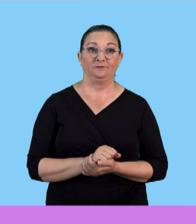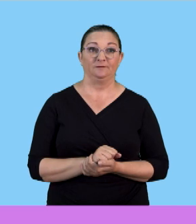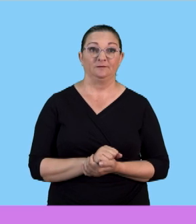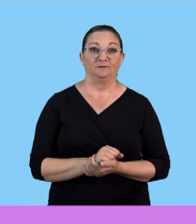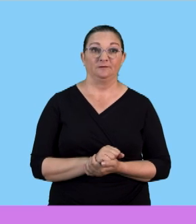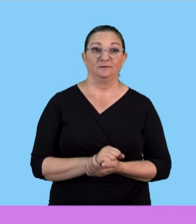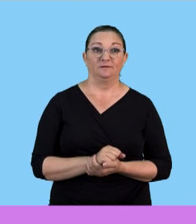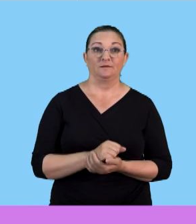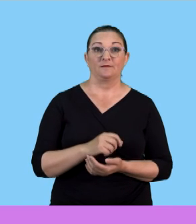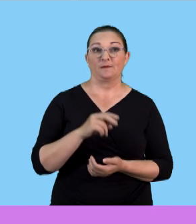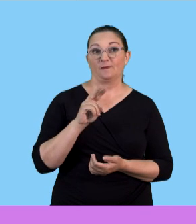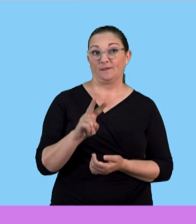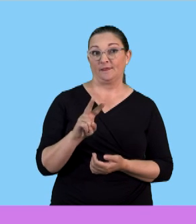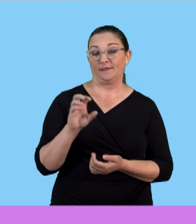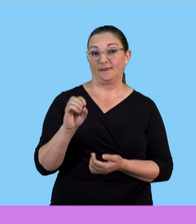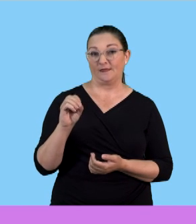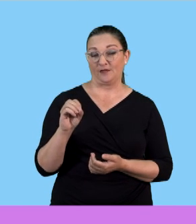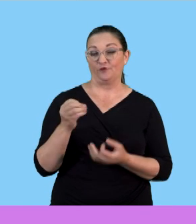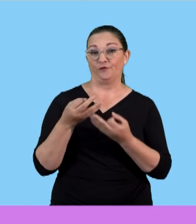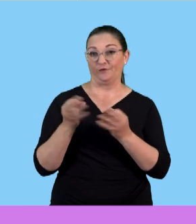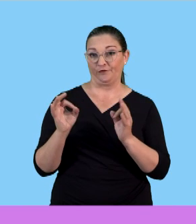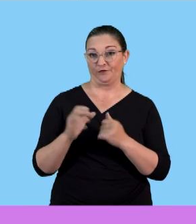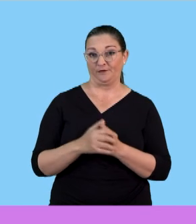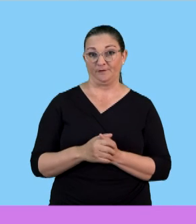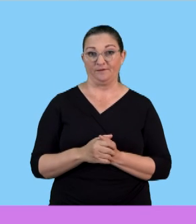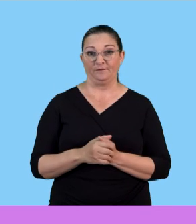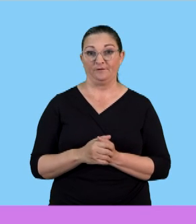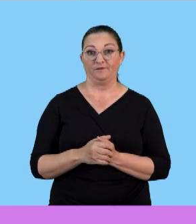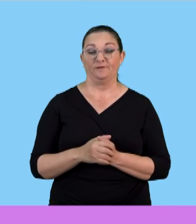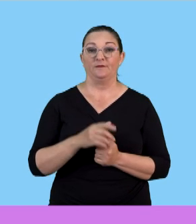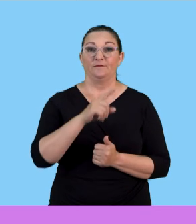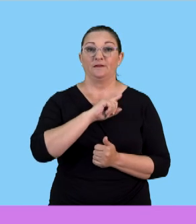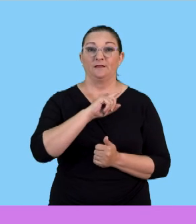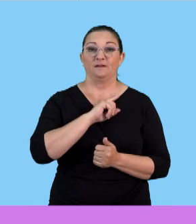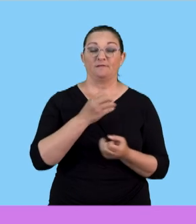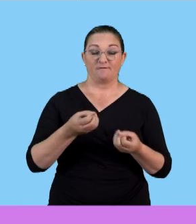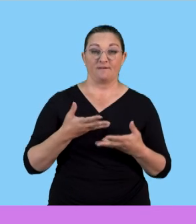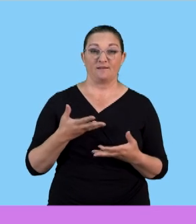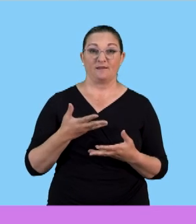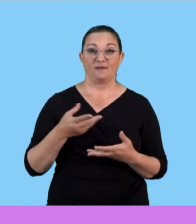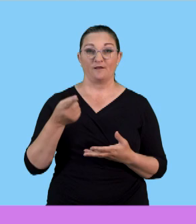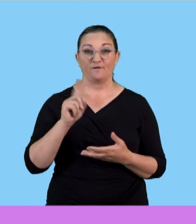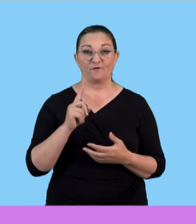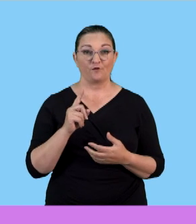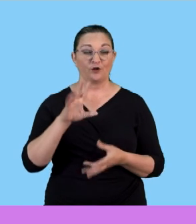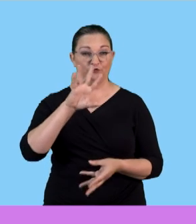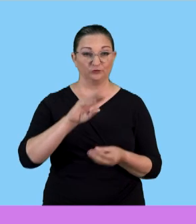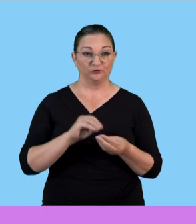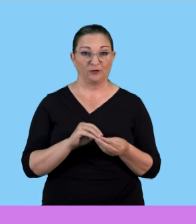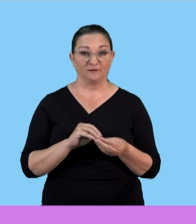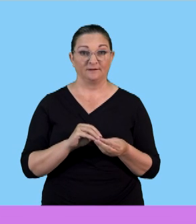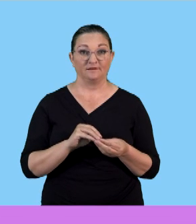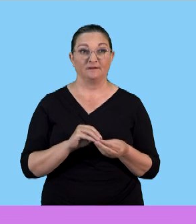said they're going to be 200. So this will give us a total amount